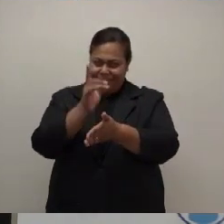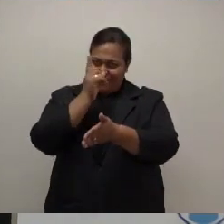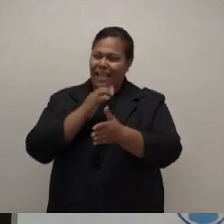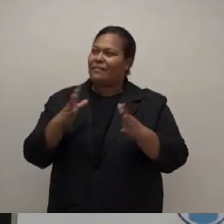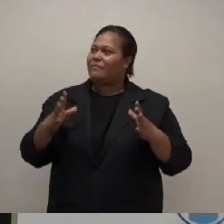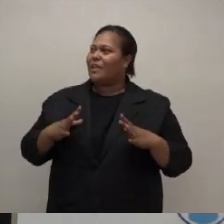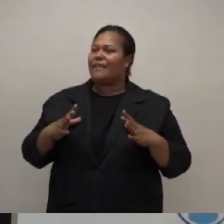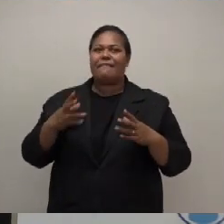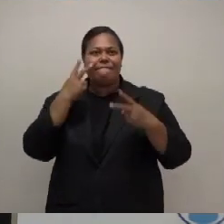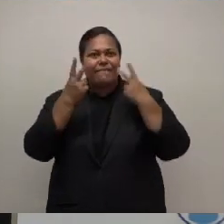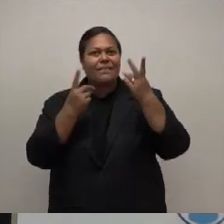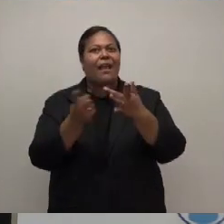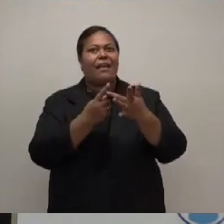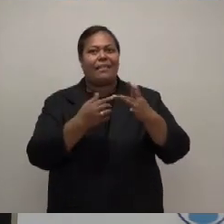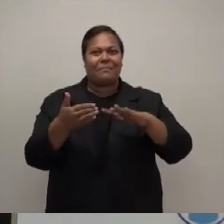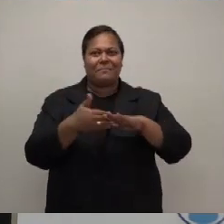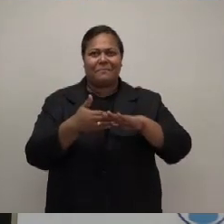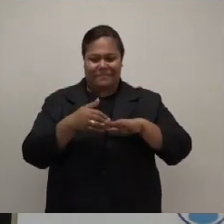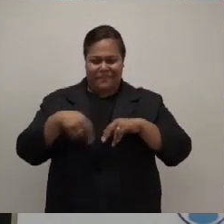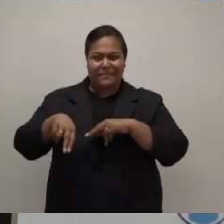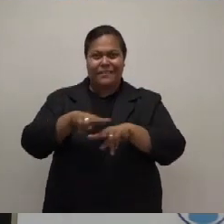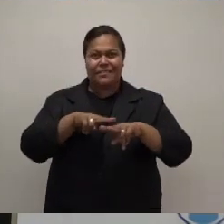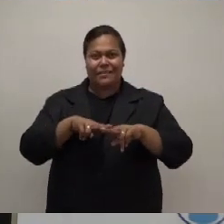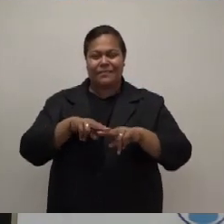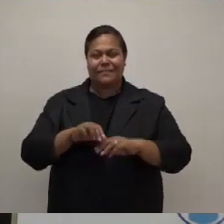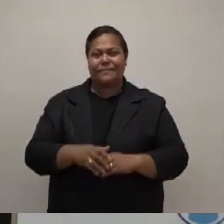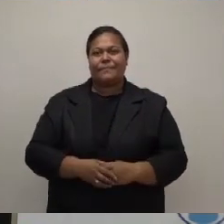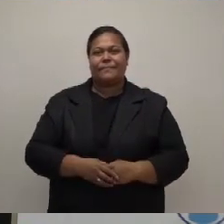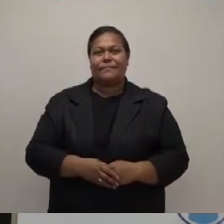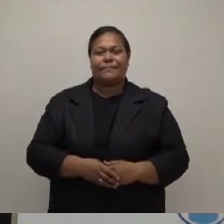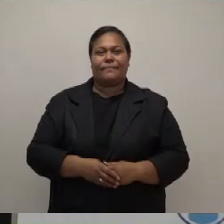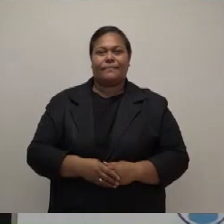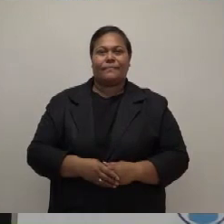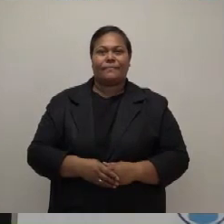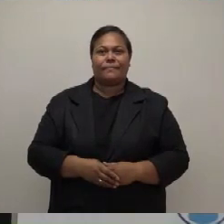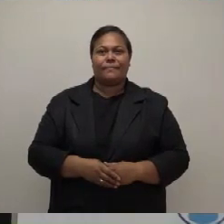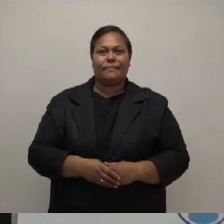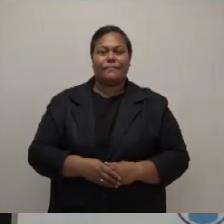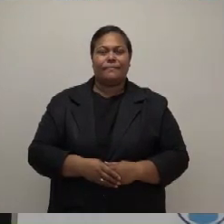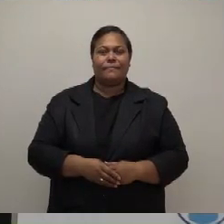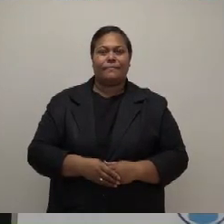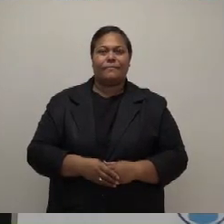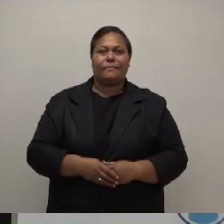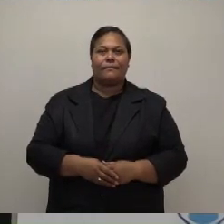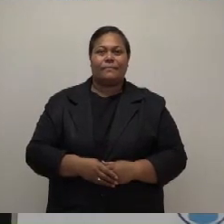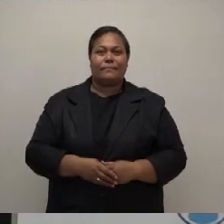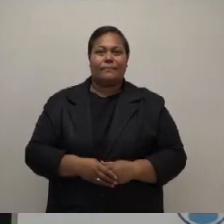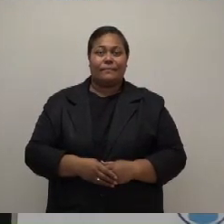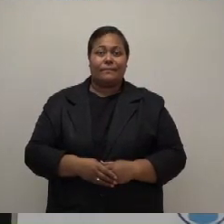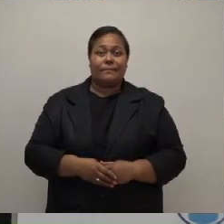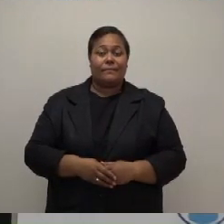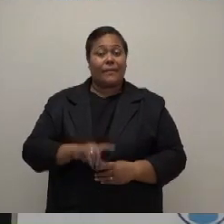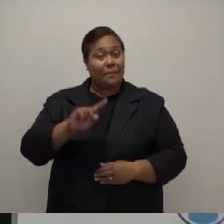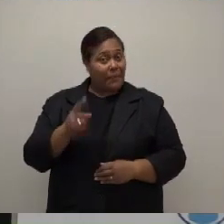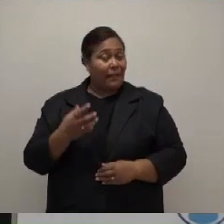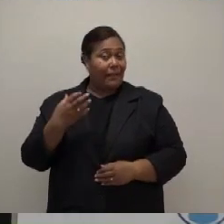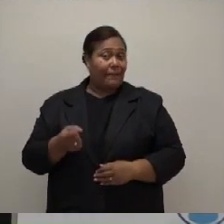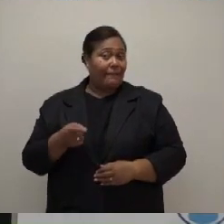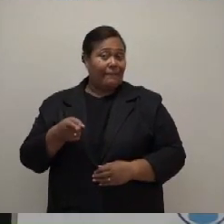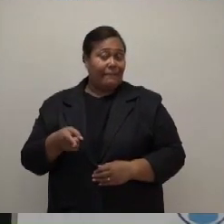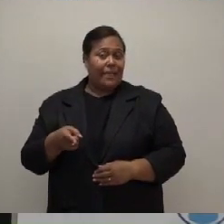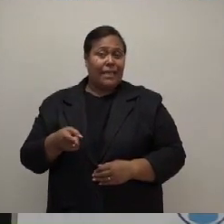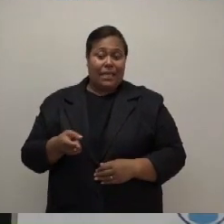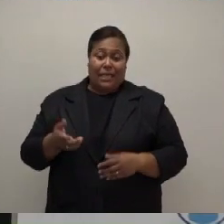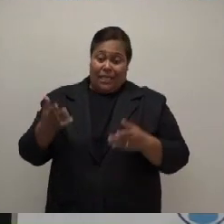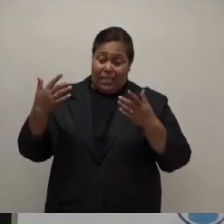visit other ports throughout Fiji. Alternatively, those with a journey